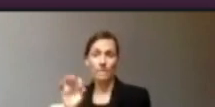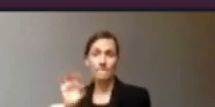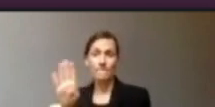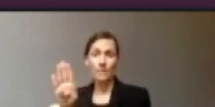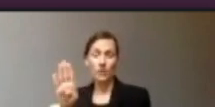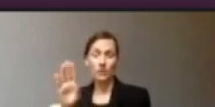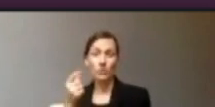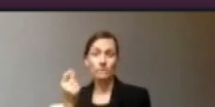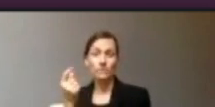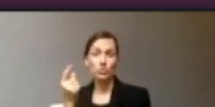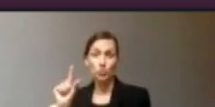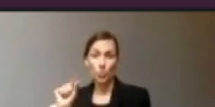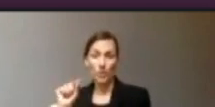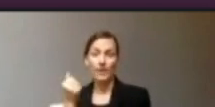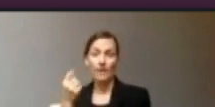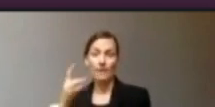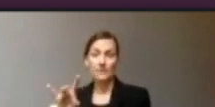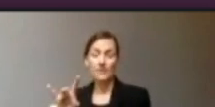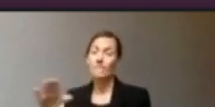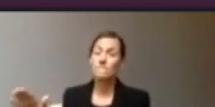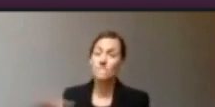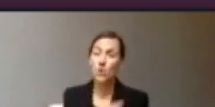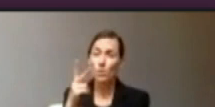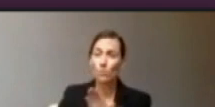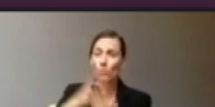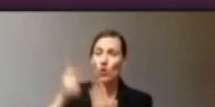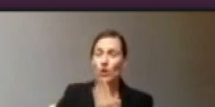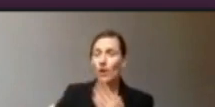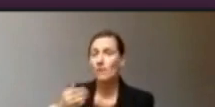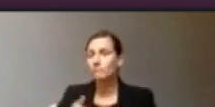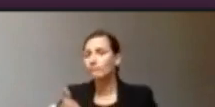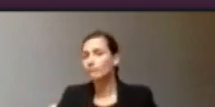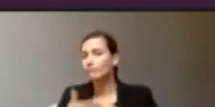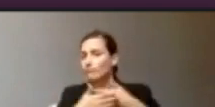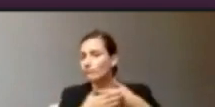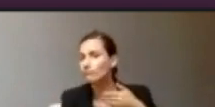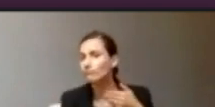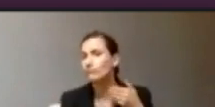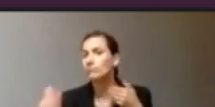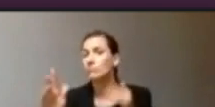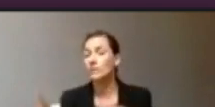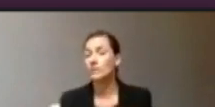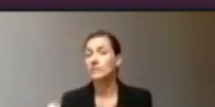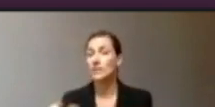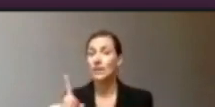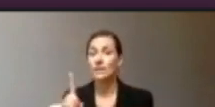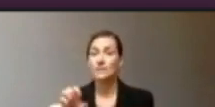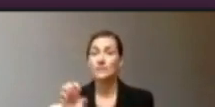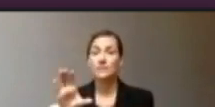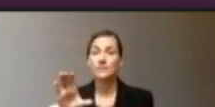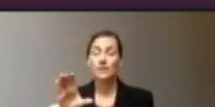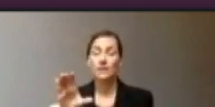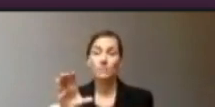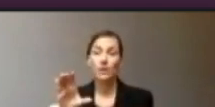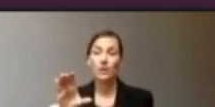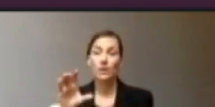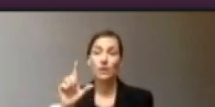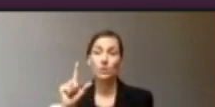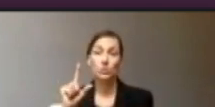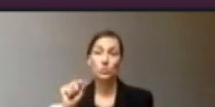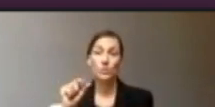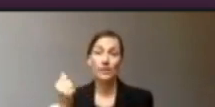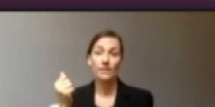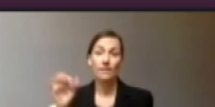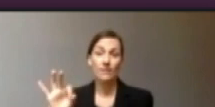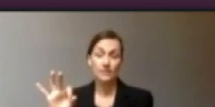2018, and then began full programming. And we've been doing that up until December of 2019 was the